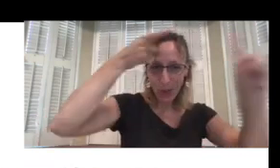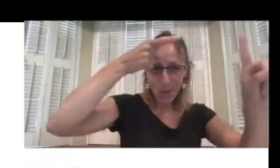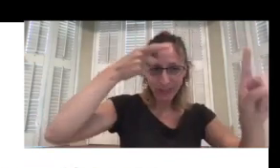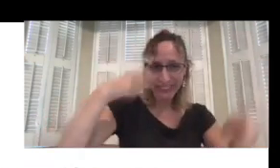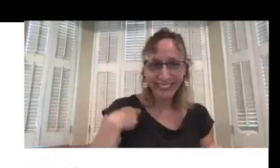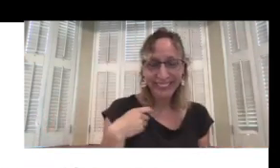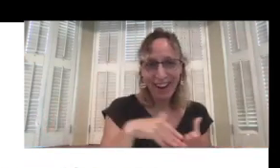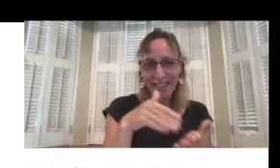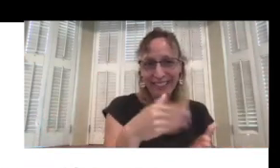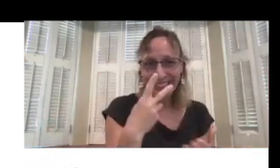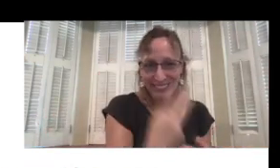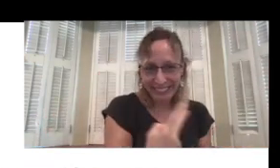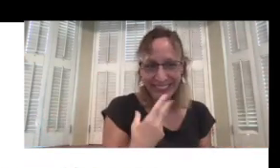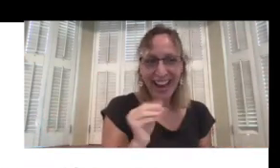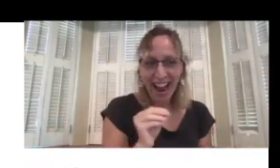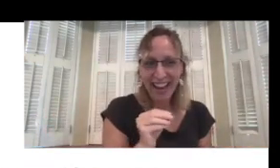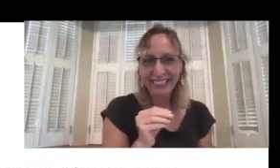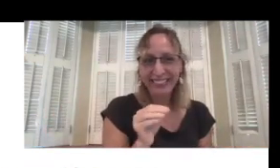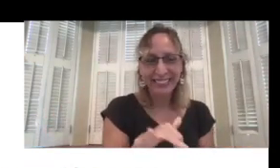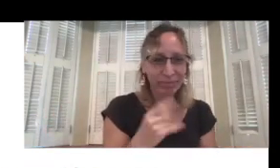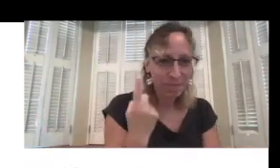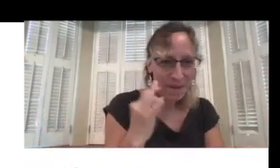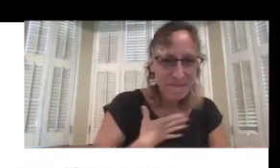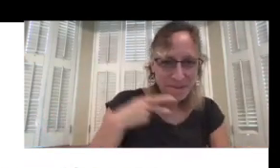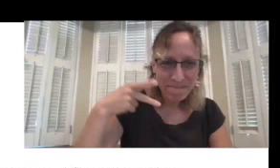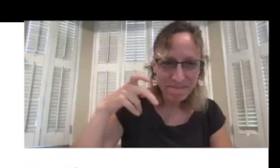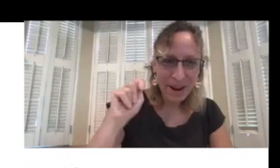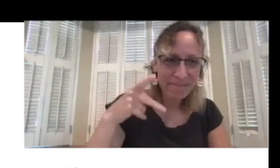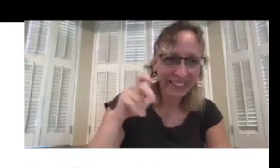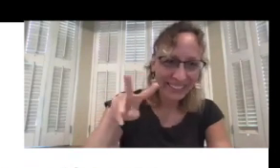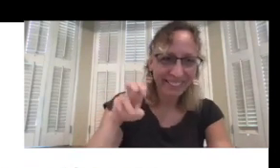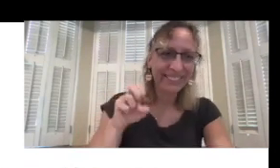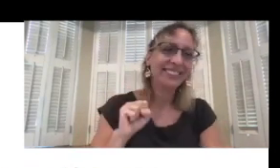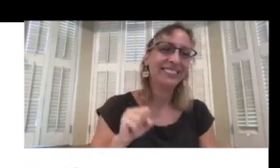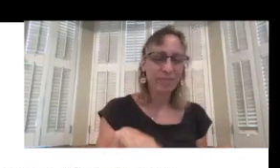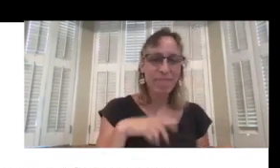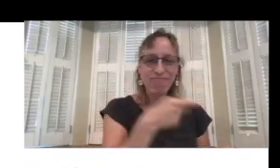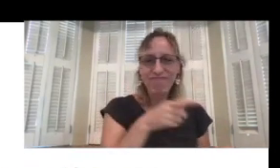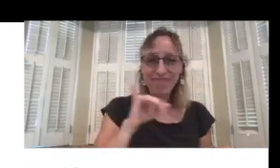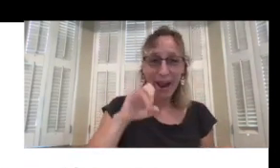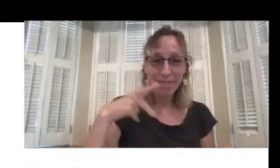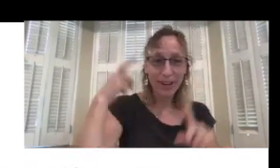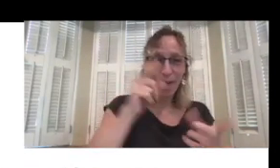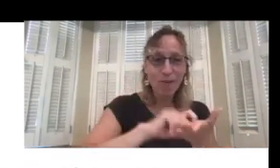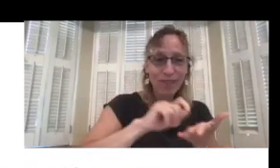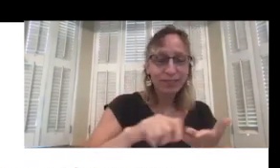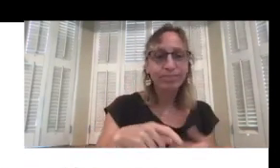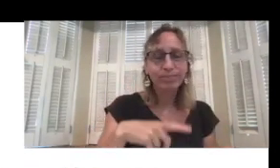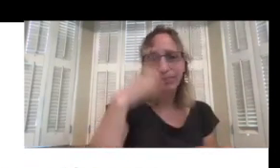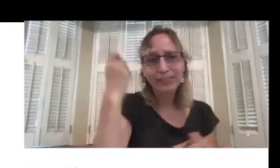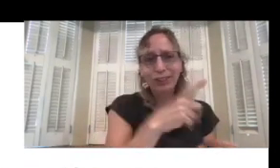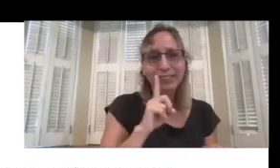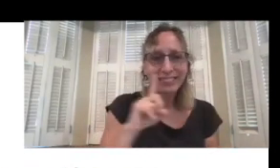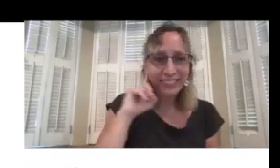language. It's also important to be mindful of how we write IEP goals. I've seen this many times, and it's one of my